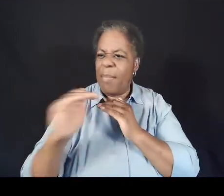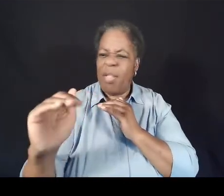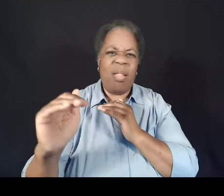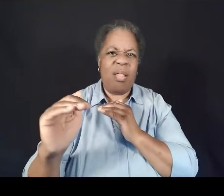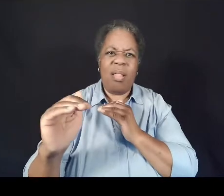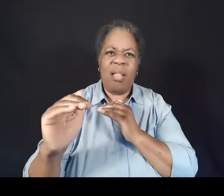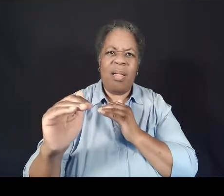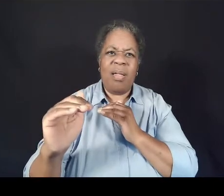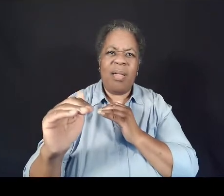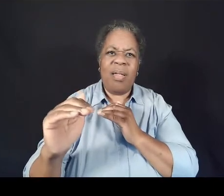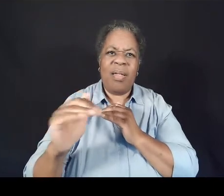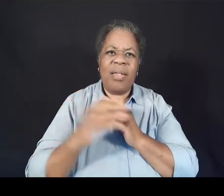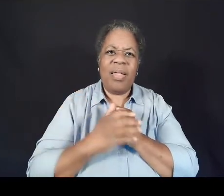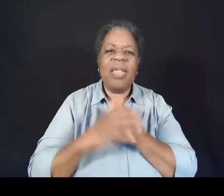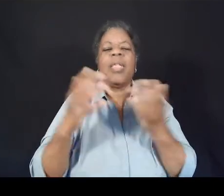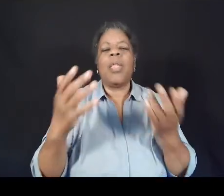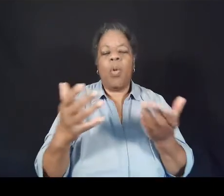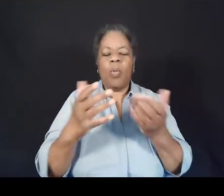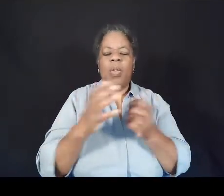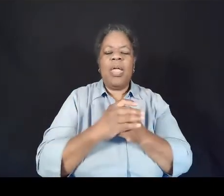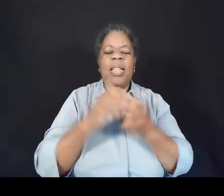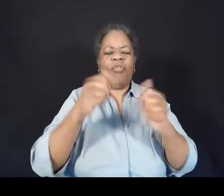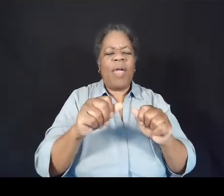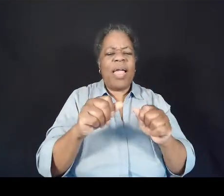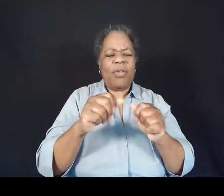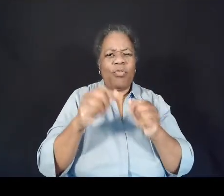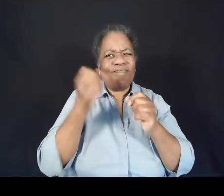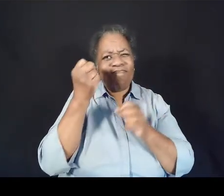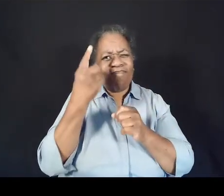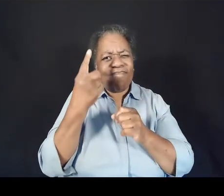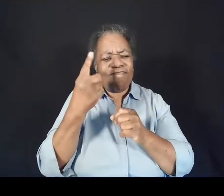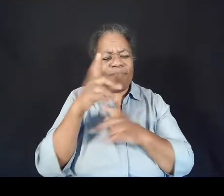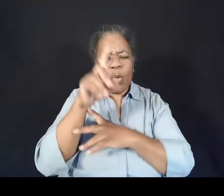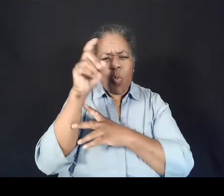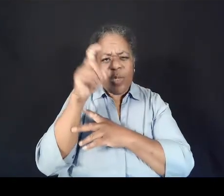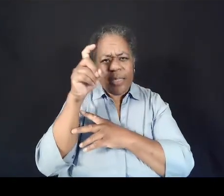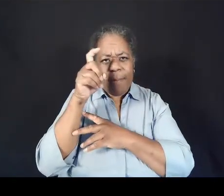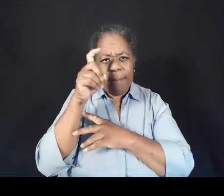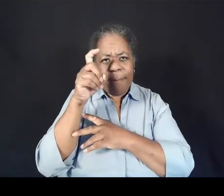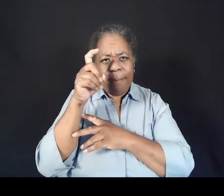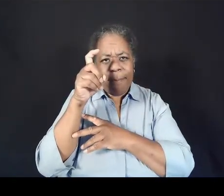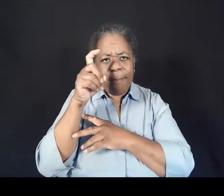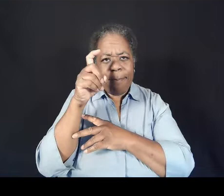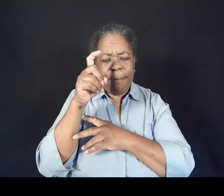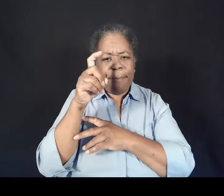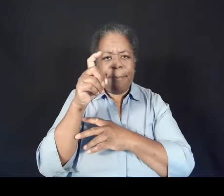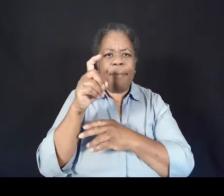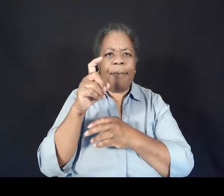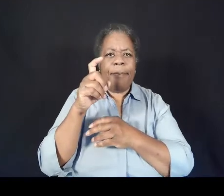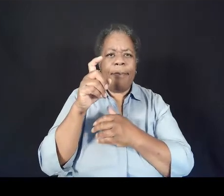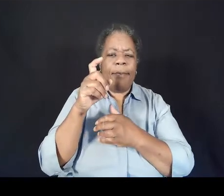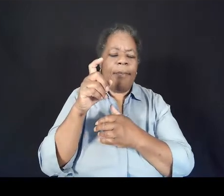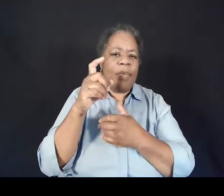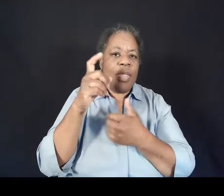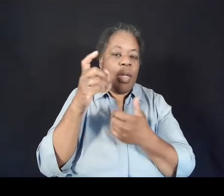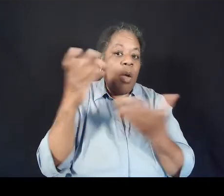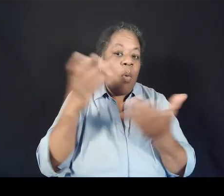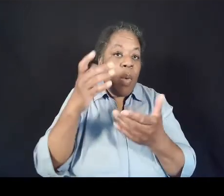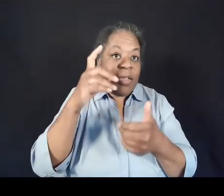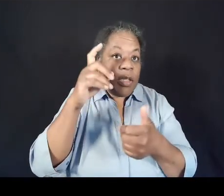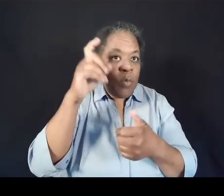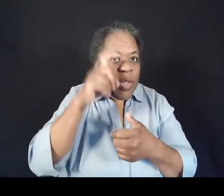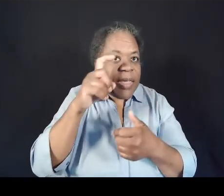So let's try to get a handle on this thing called wisdom. What is it? Where does it come from? How do we get